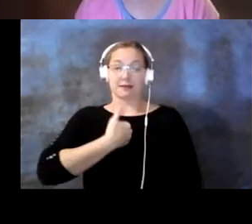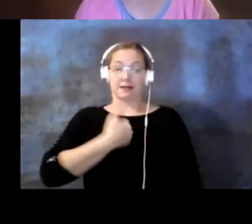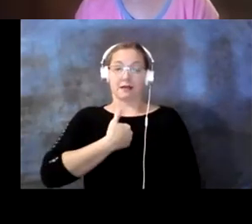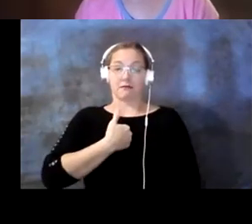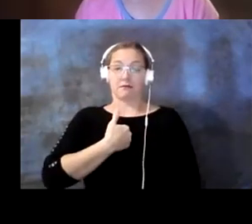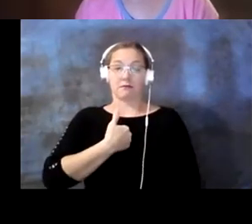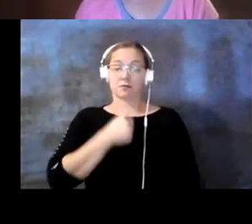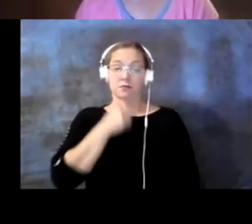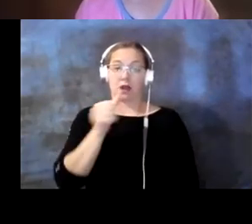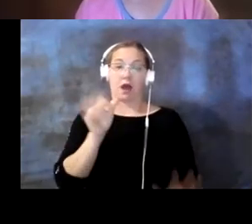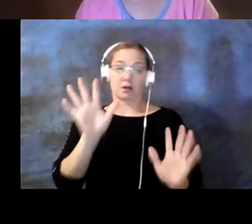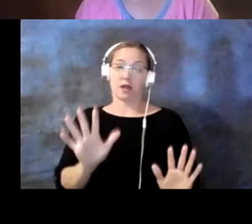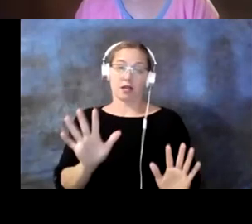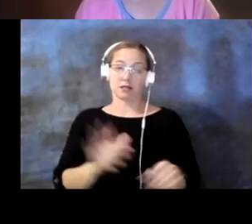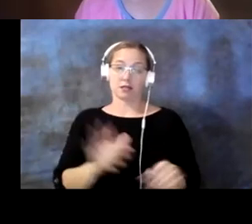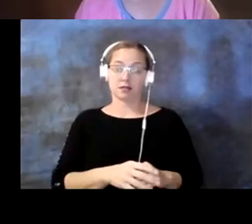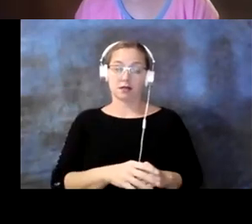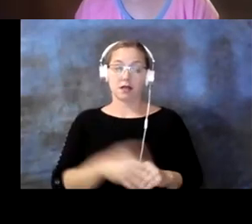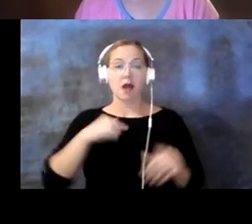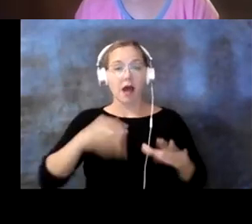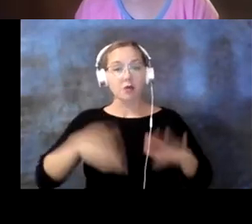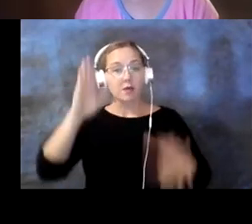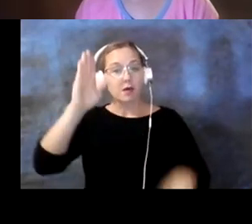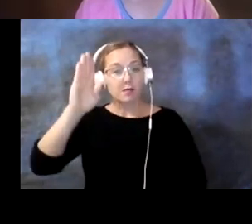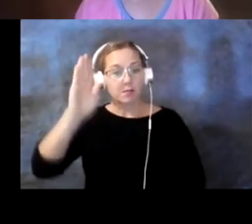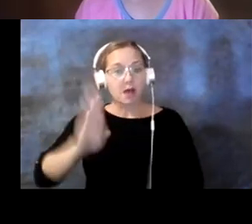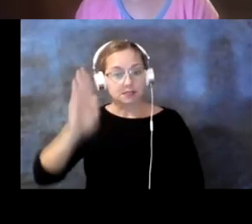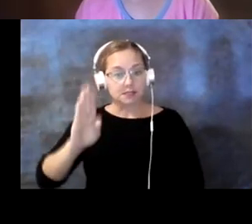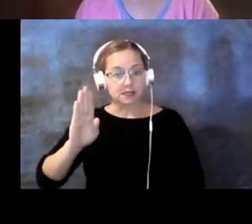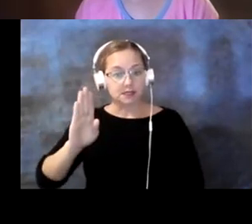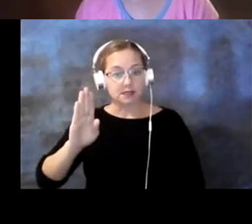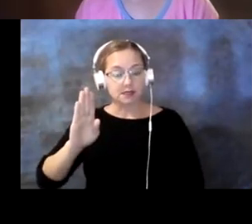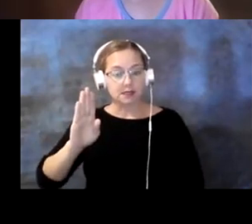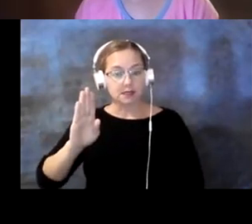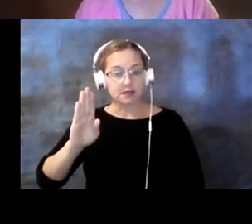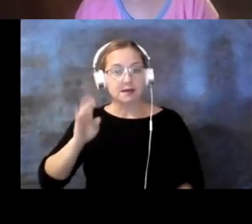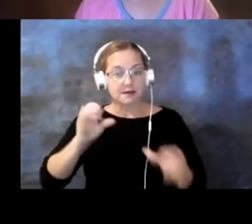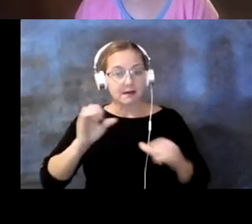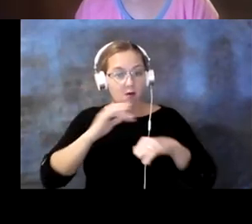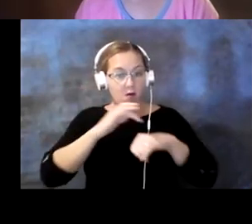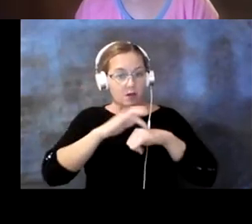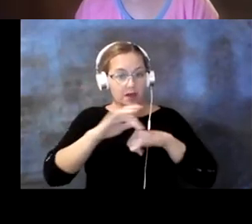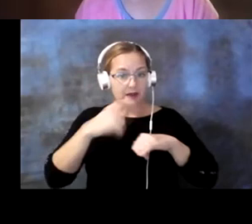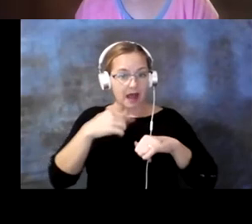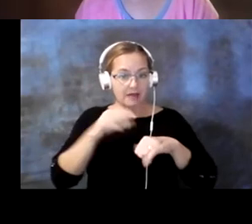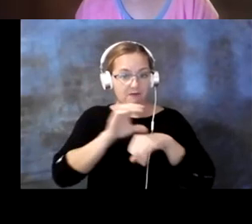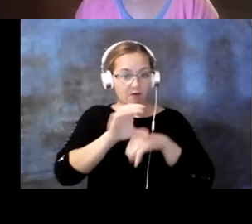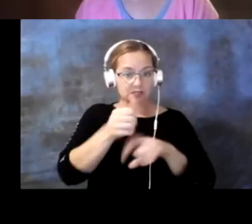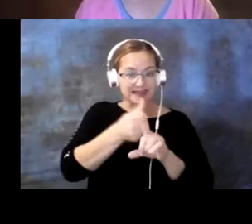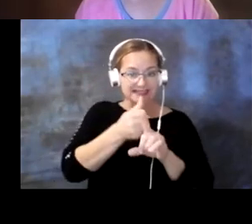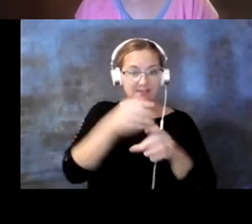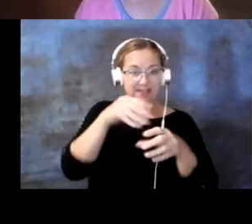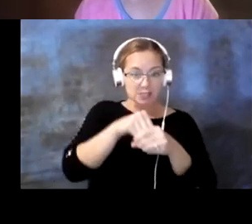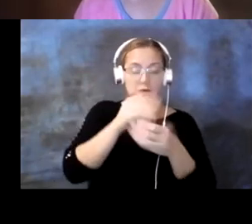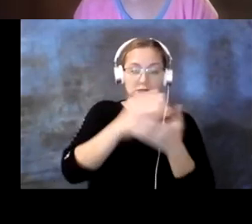great. Even though I grew up in Boston, early on, I forced myself into some sexual situations before I